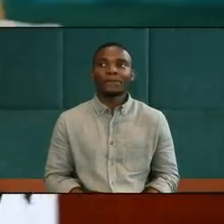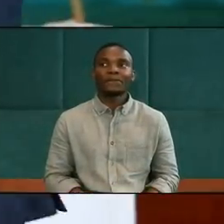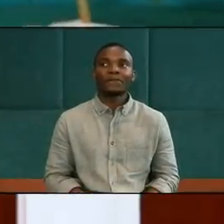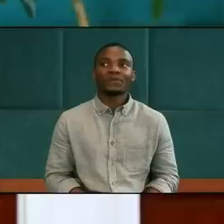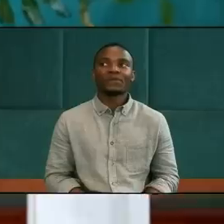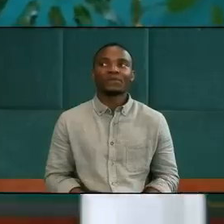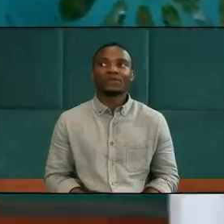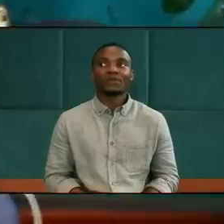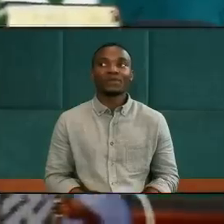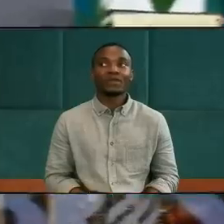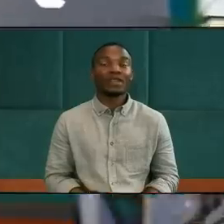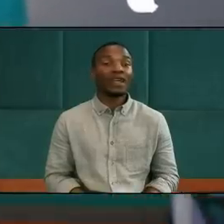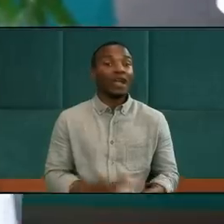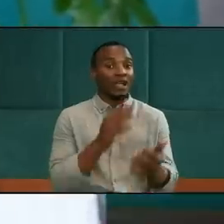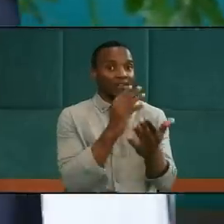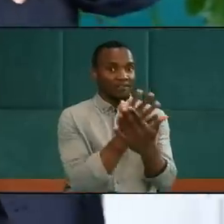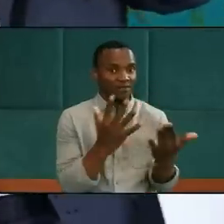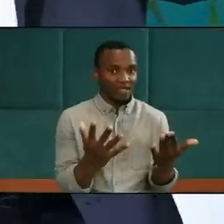Hear me.